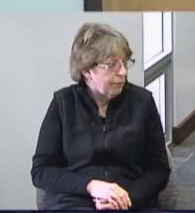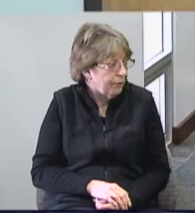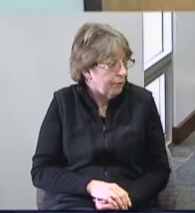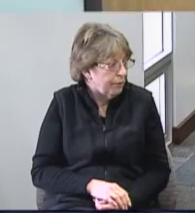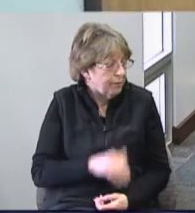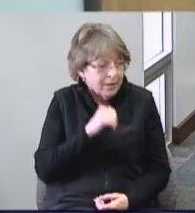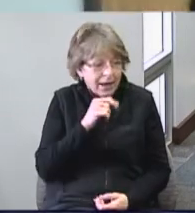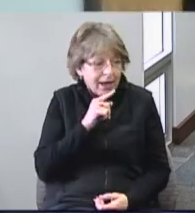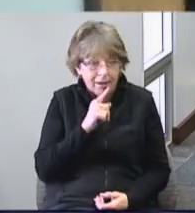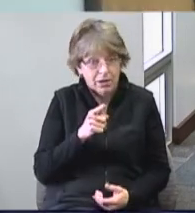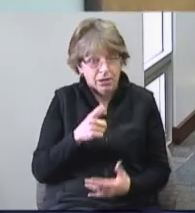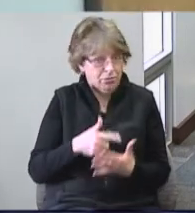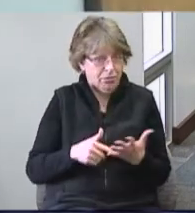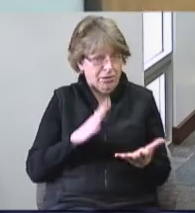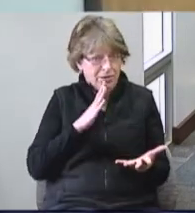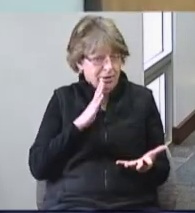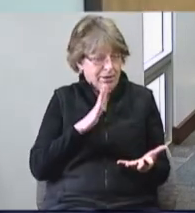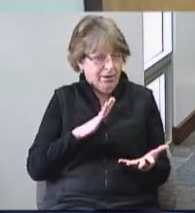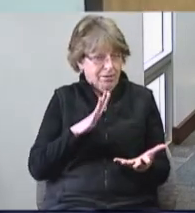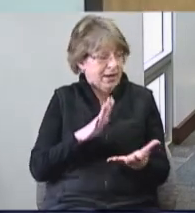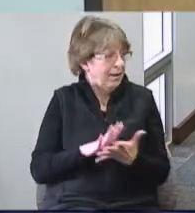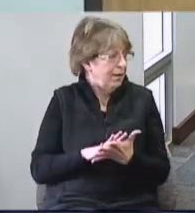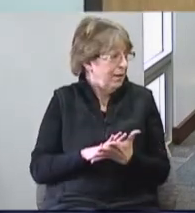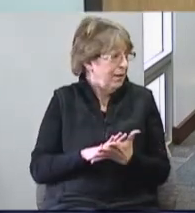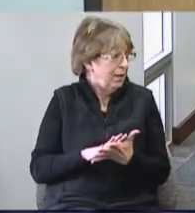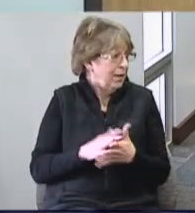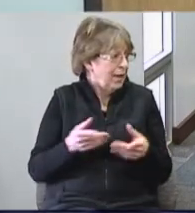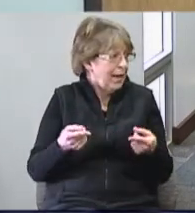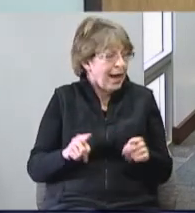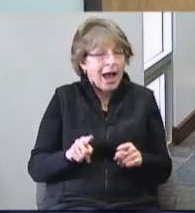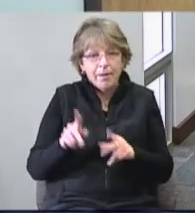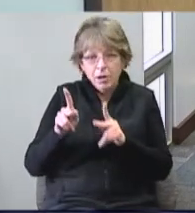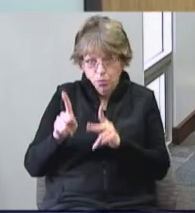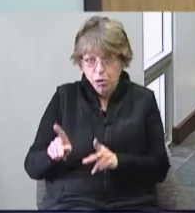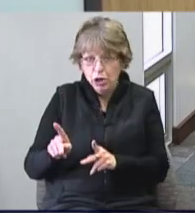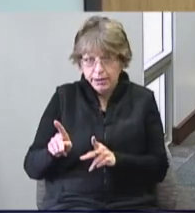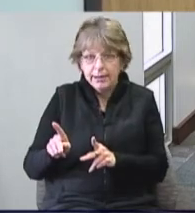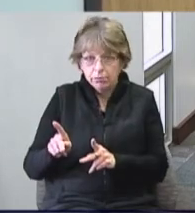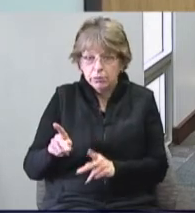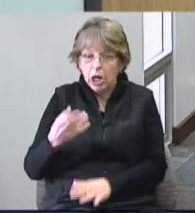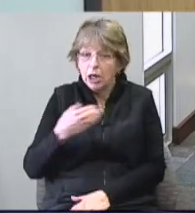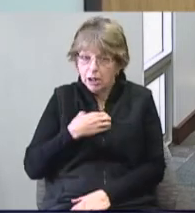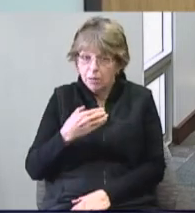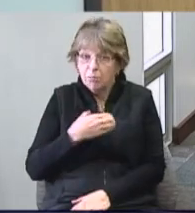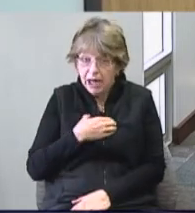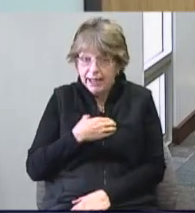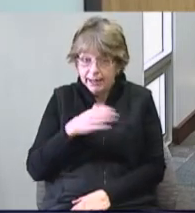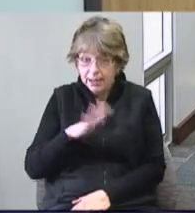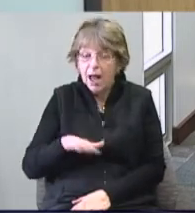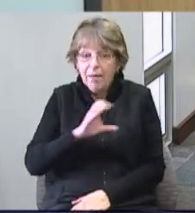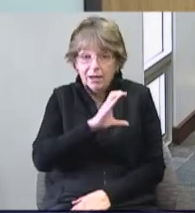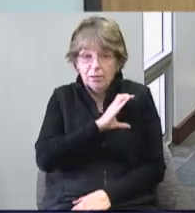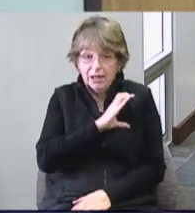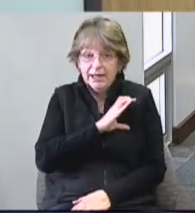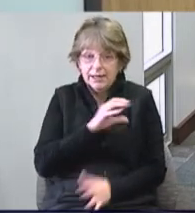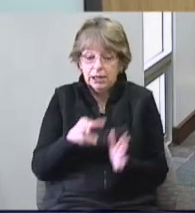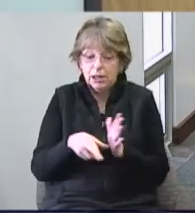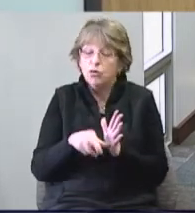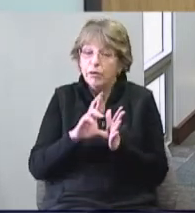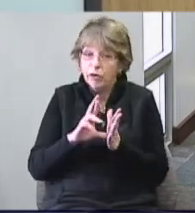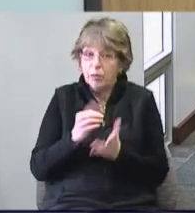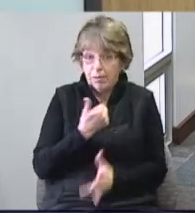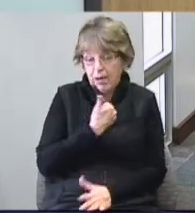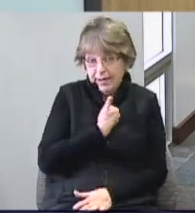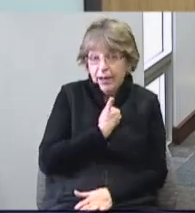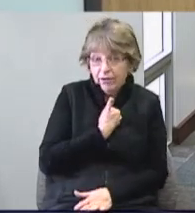I'm not sure what Daryl's referring to either, but when a citizen makes a complaint with the police department, it's reviewed by